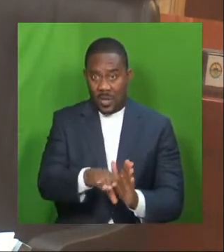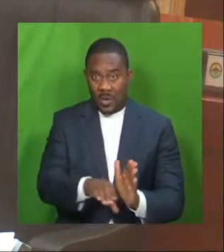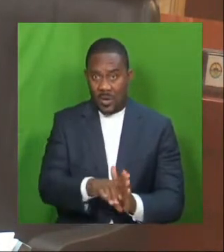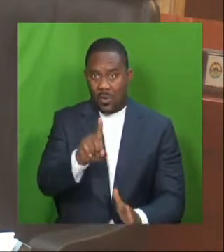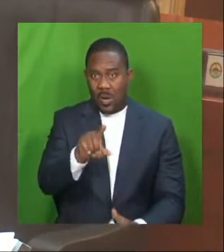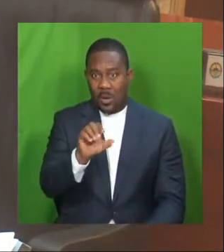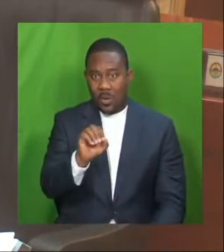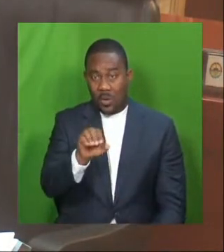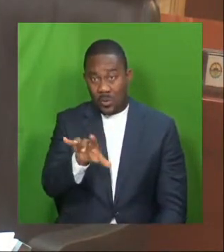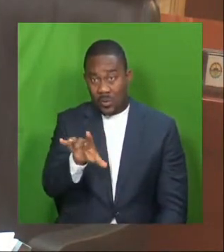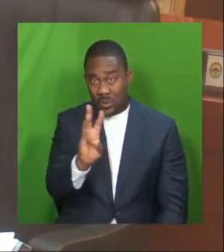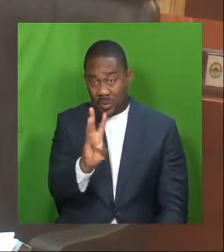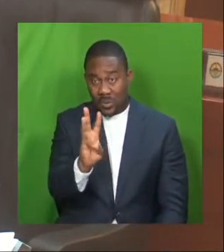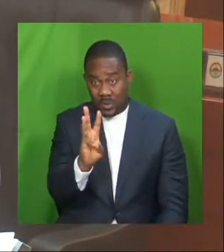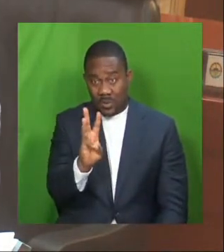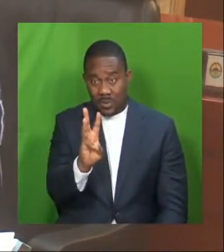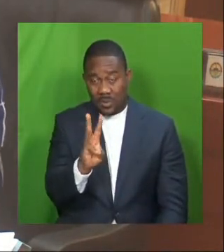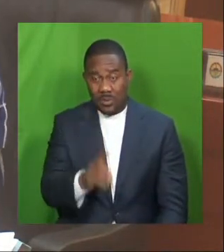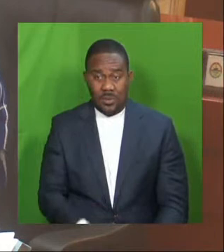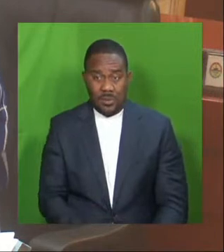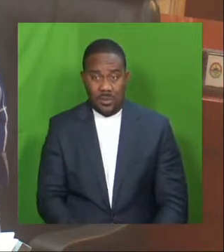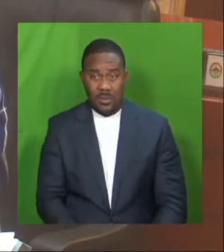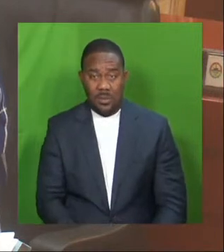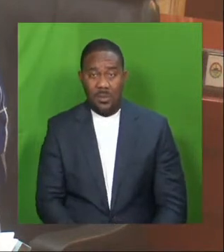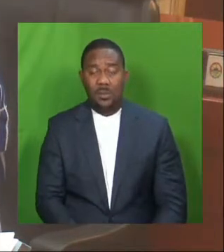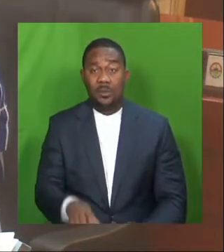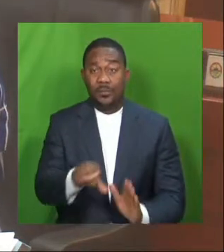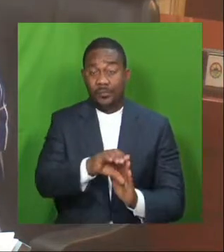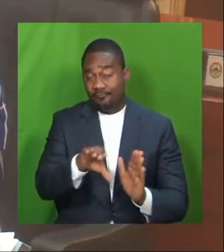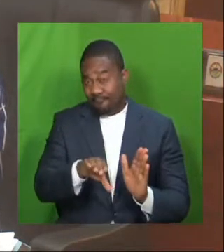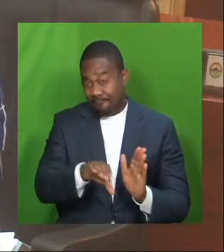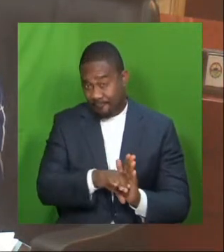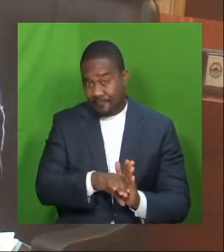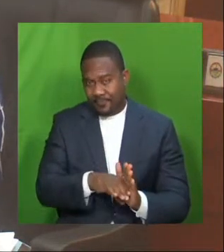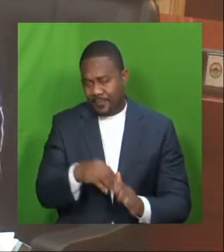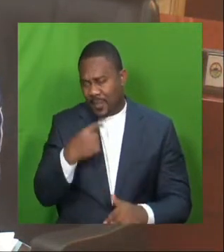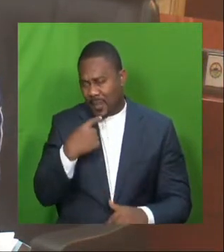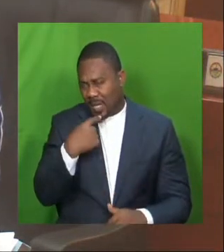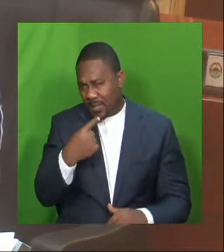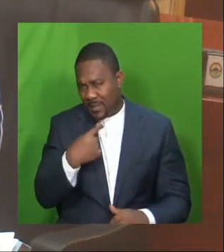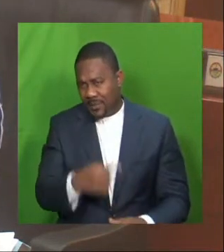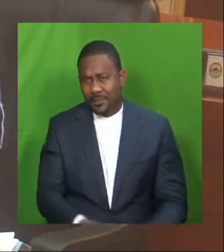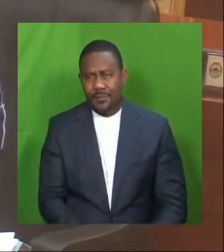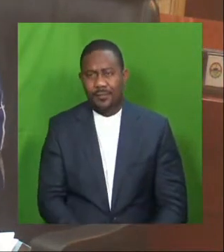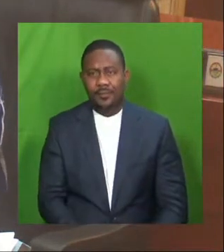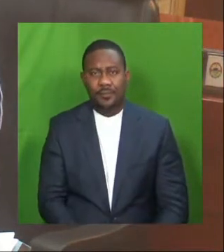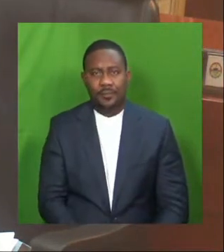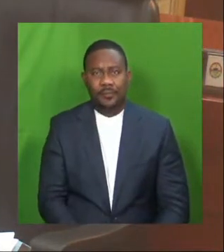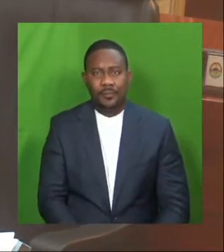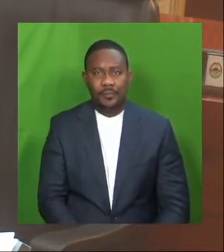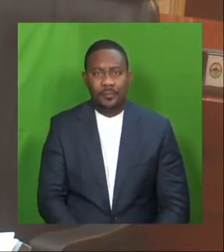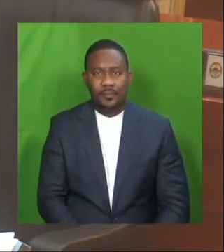Article 106 of the Constitution provides,